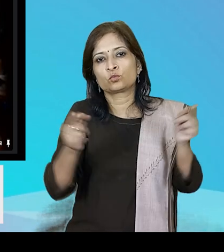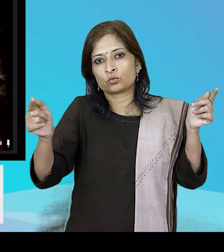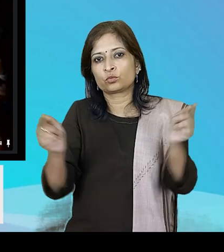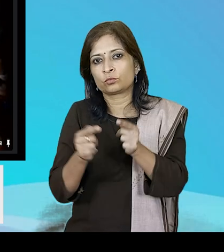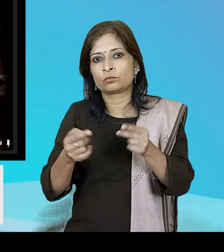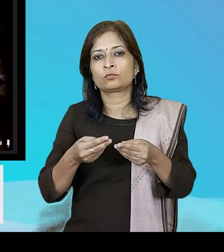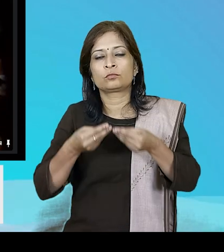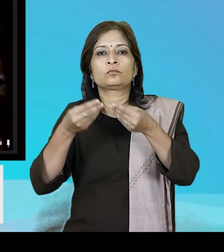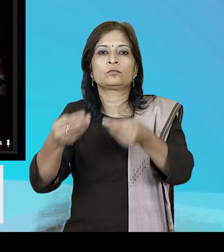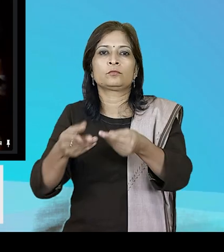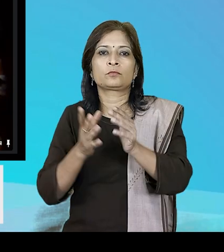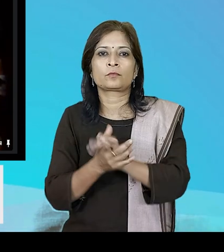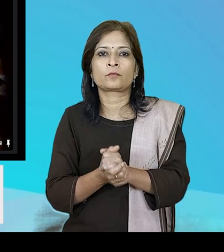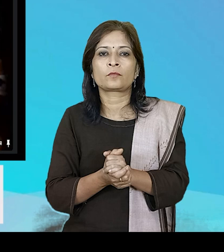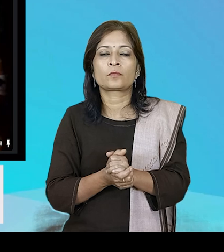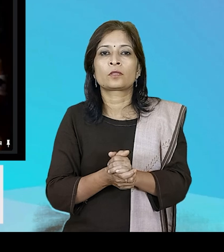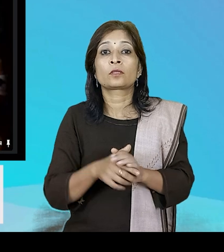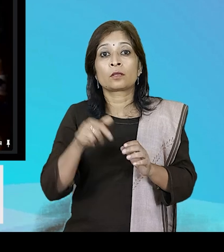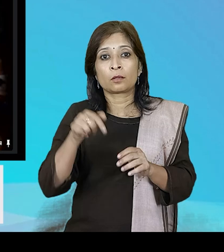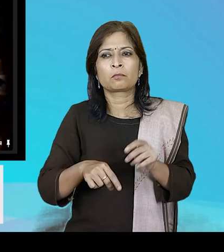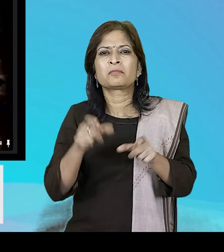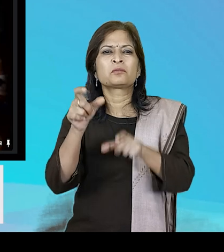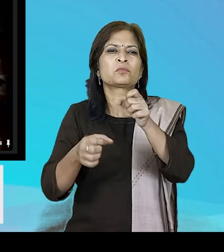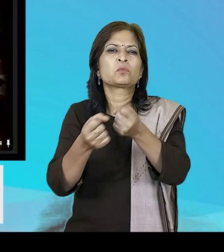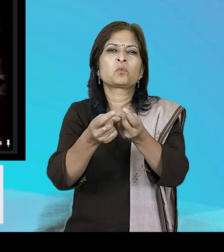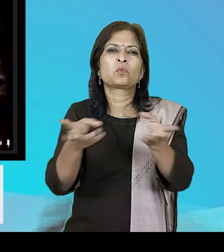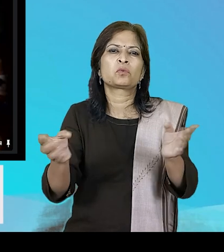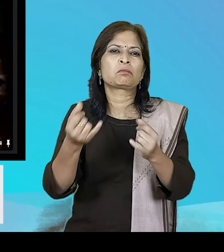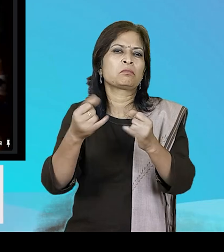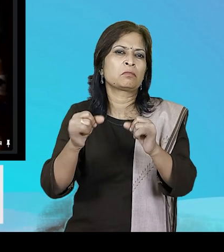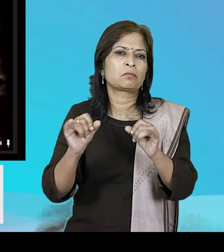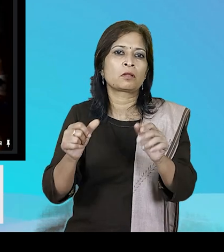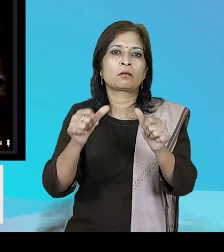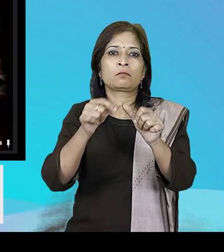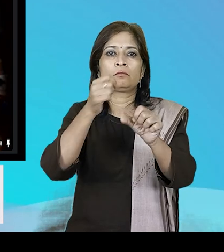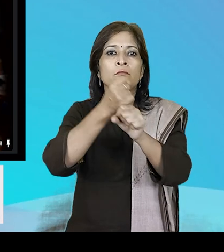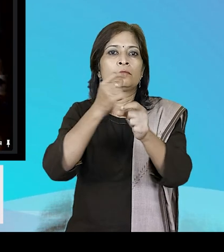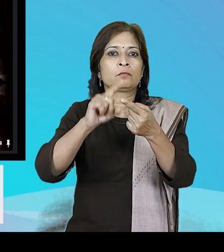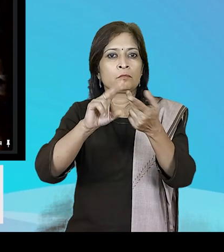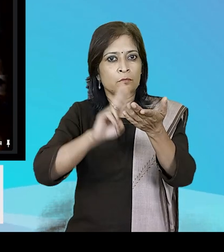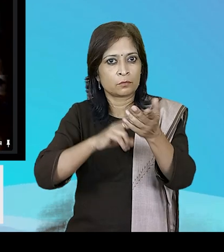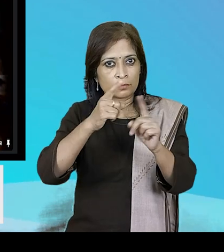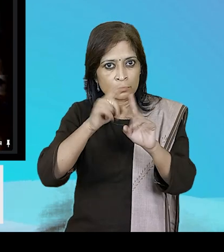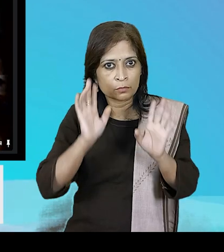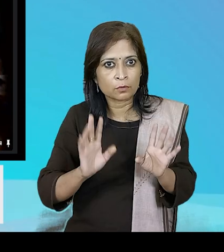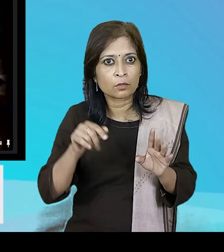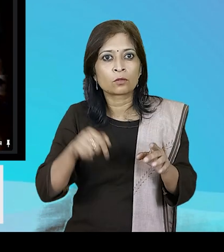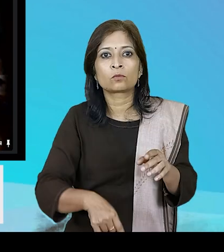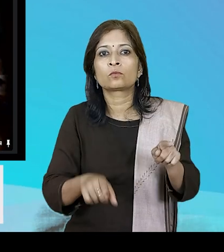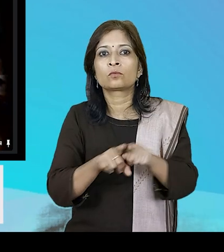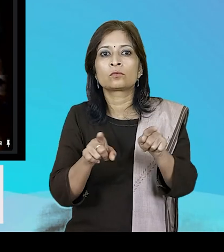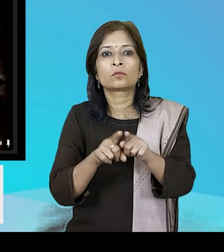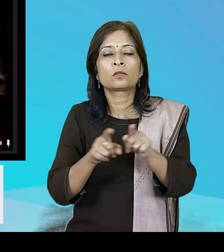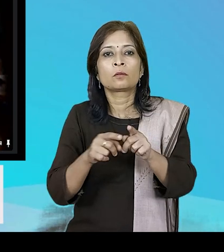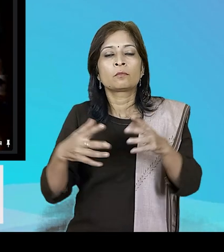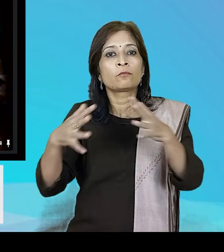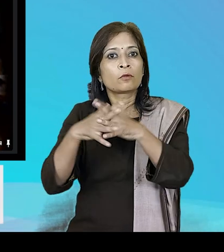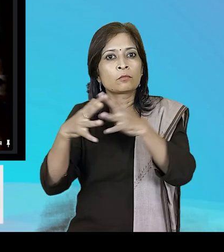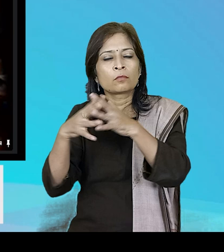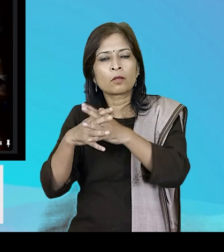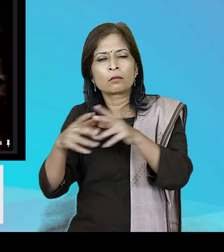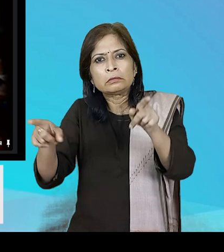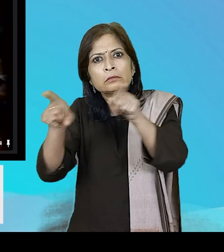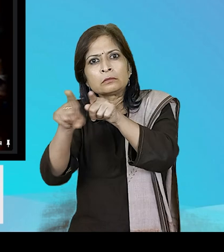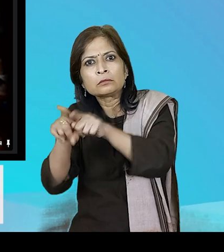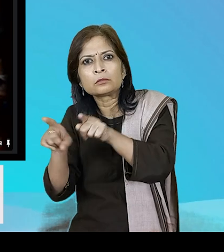What we see is that a lot of touts or agents set up websites which are very similar